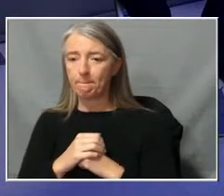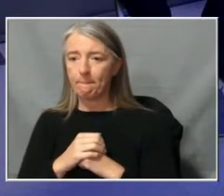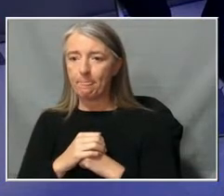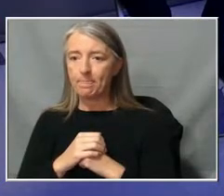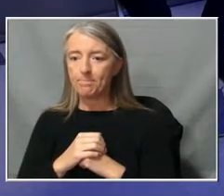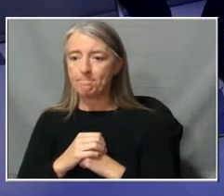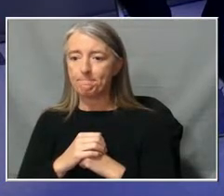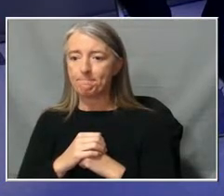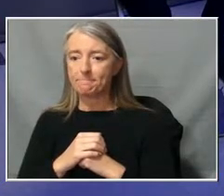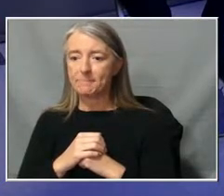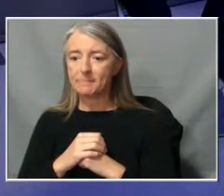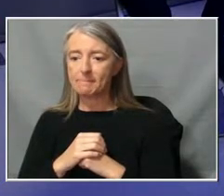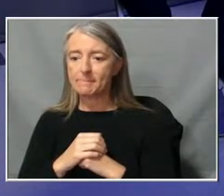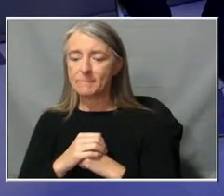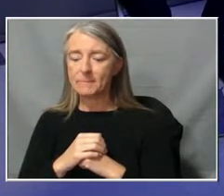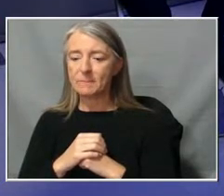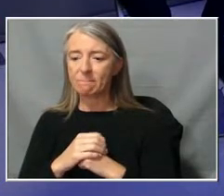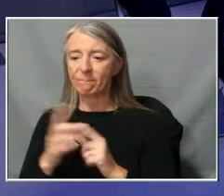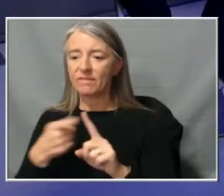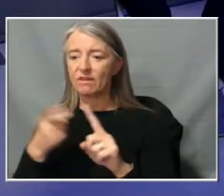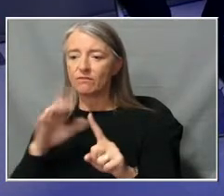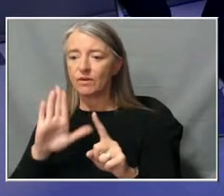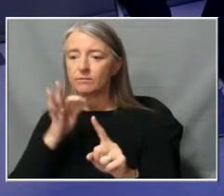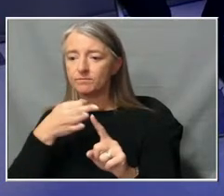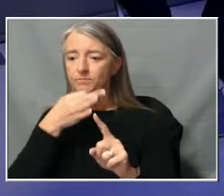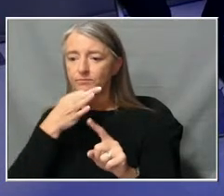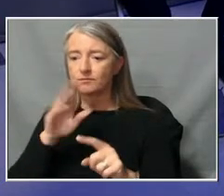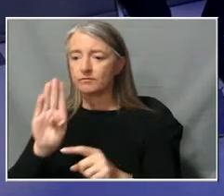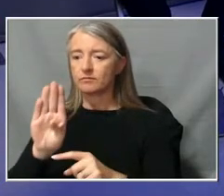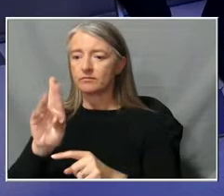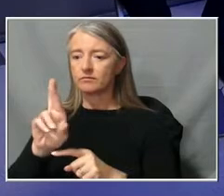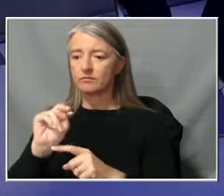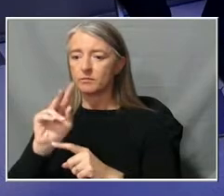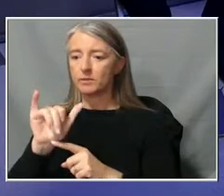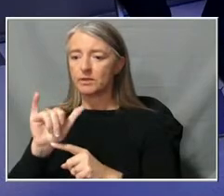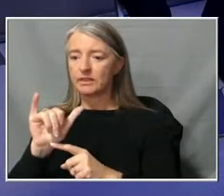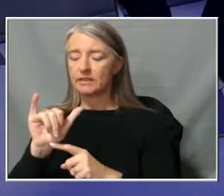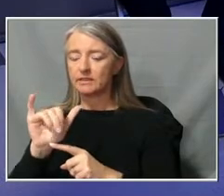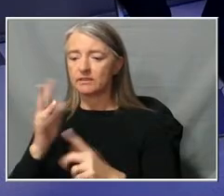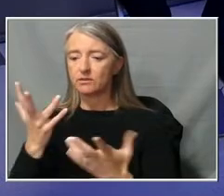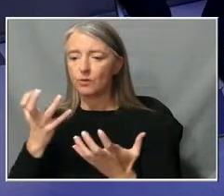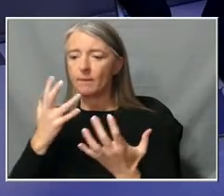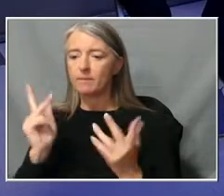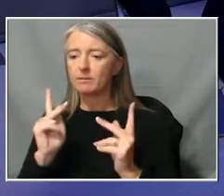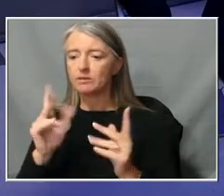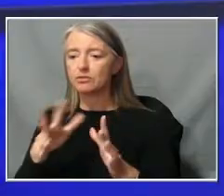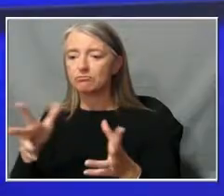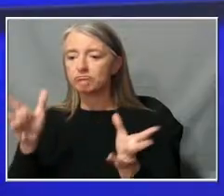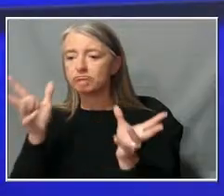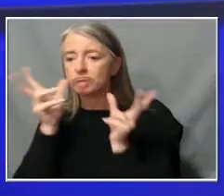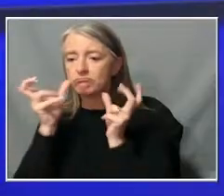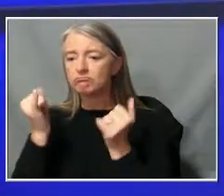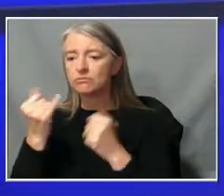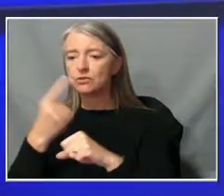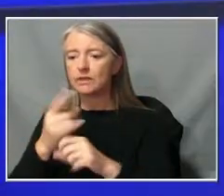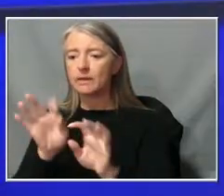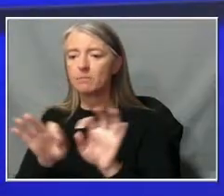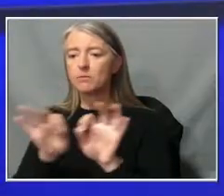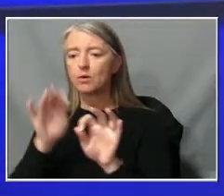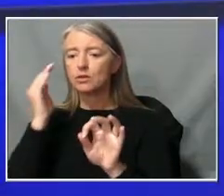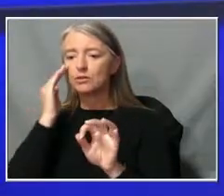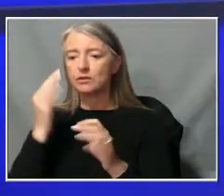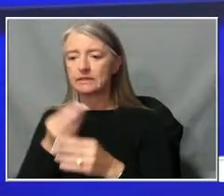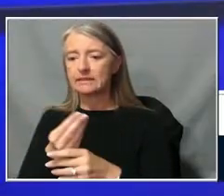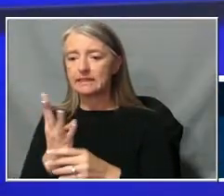today's takeaways from our experts. And Bernie, let's start with you. What do you want folks to take away from our talk today? So I think it's important to know that there are several